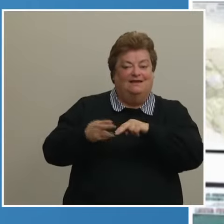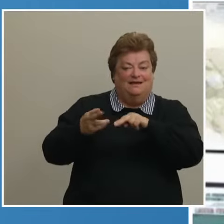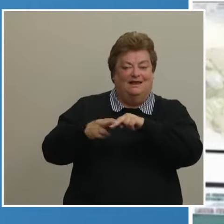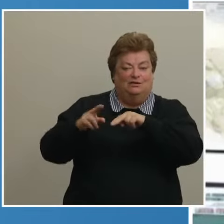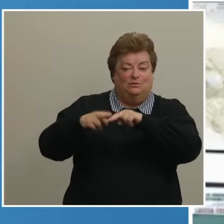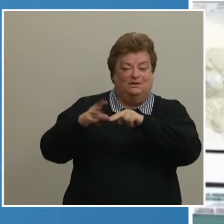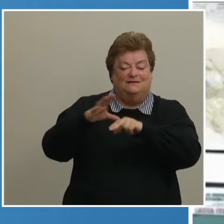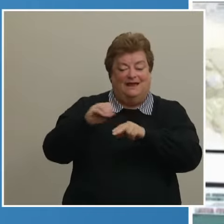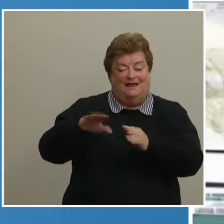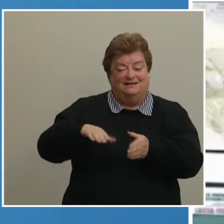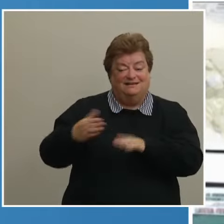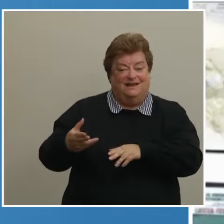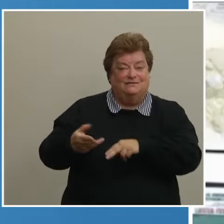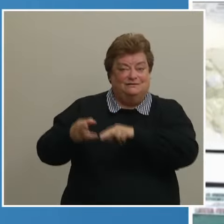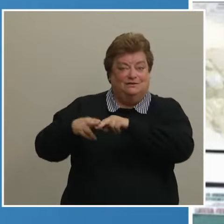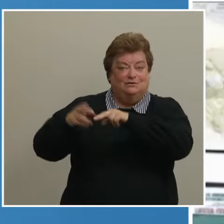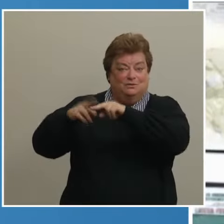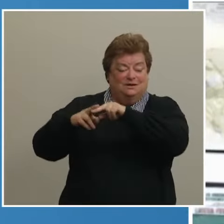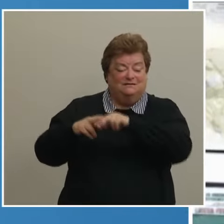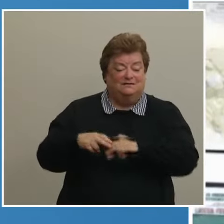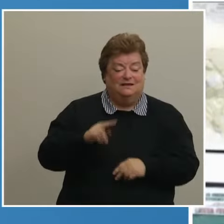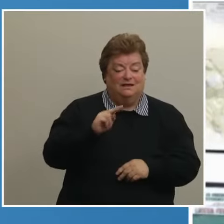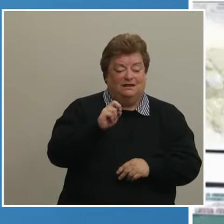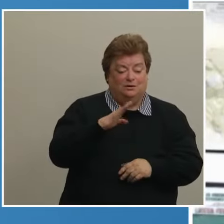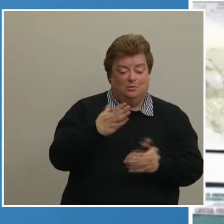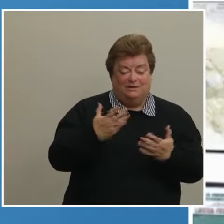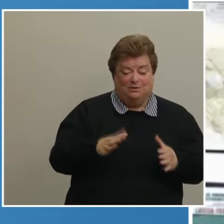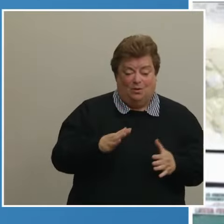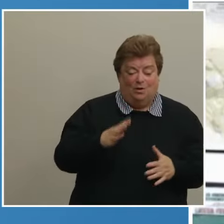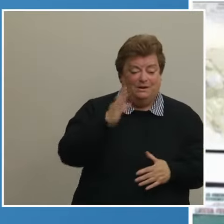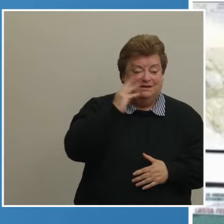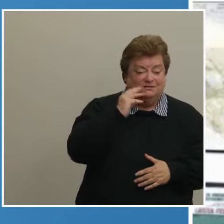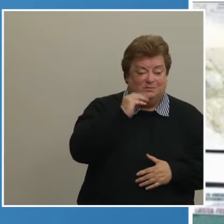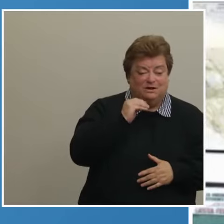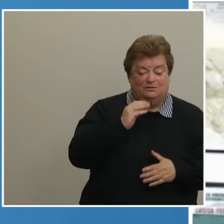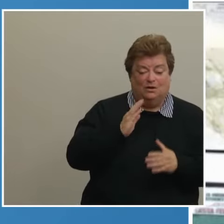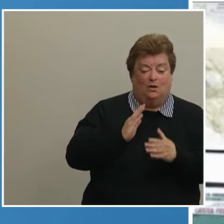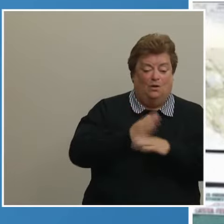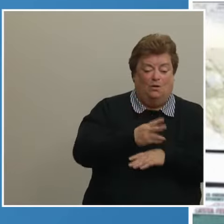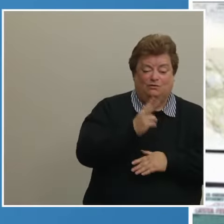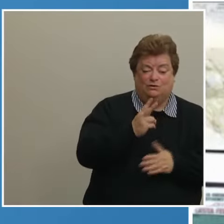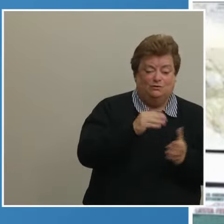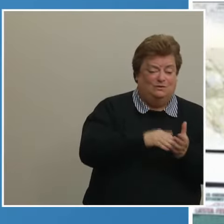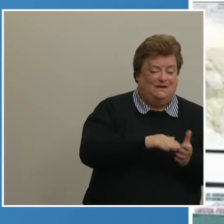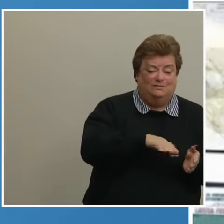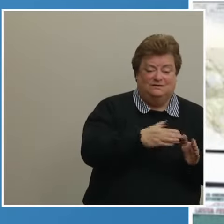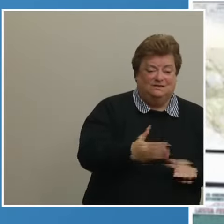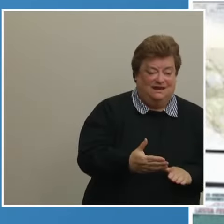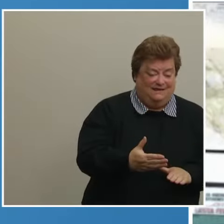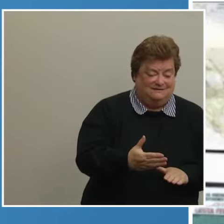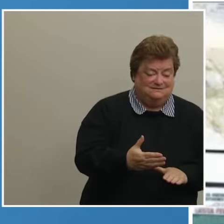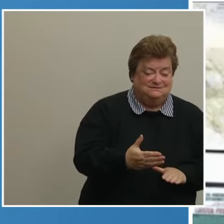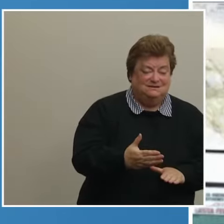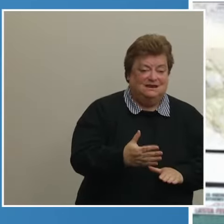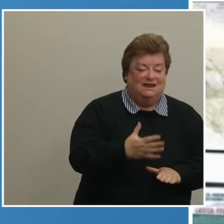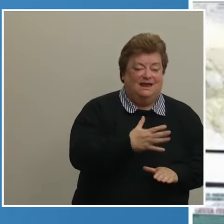And as we know, Nebraska has already experienced well over 2,000 deaths, and certainly more